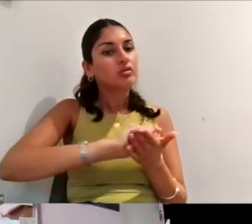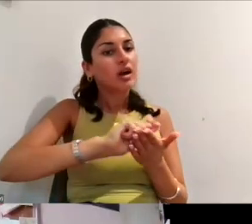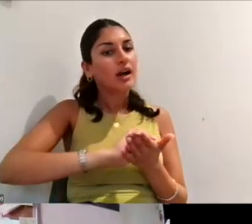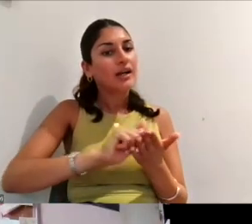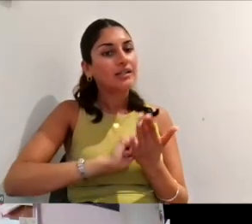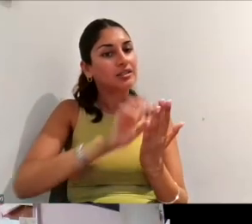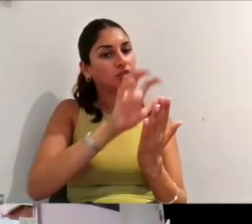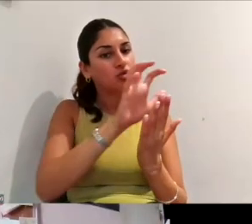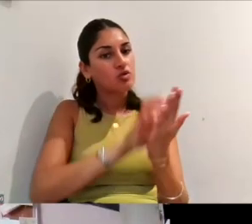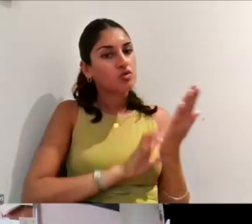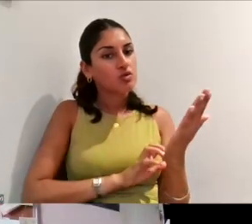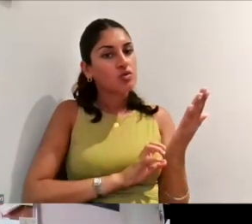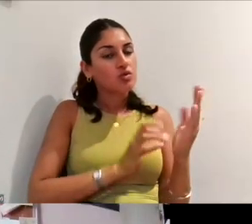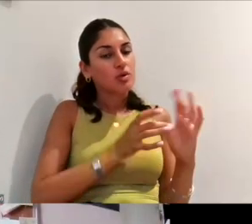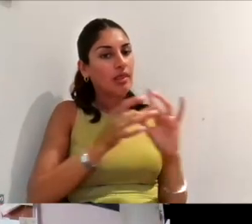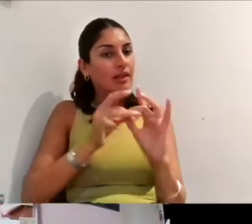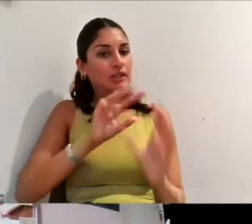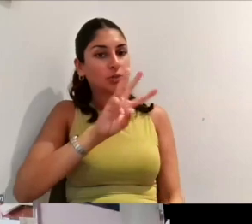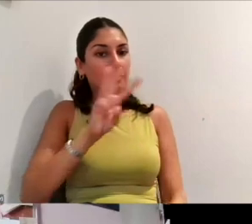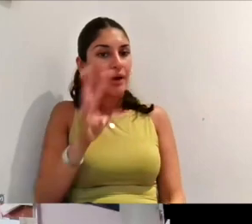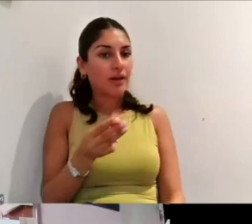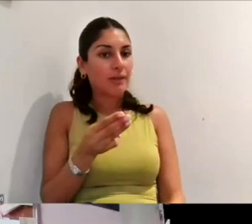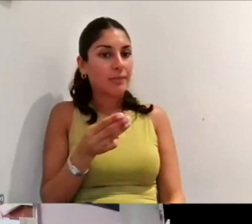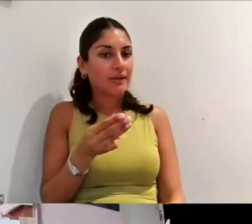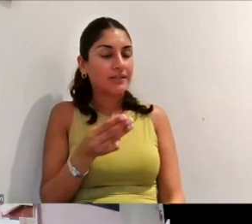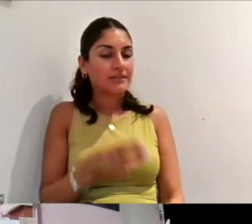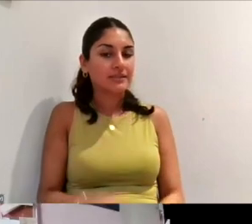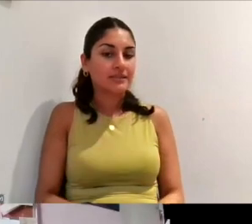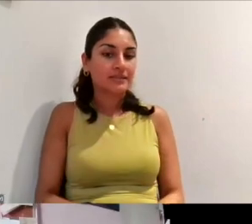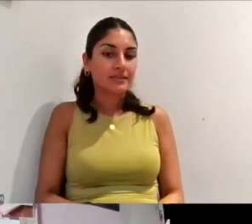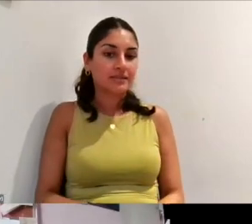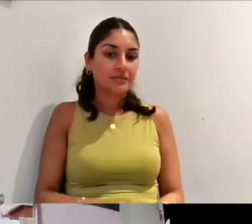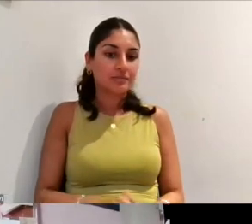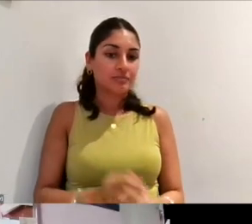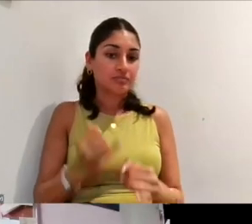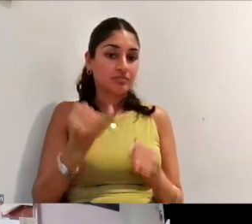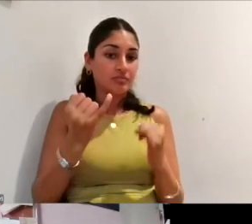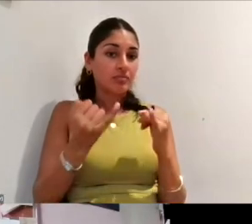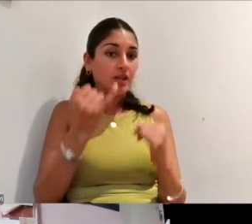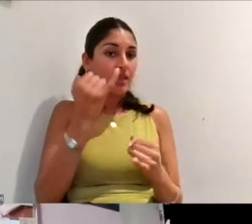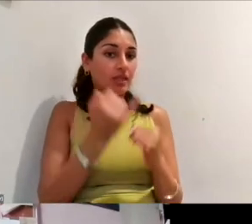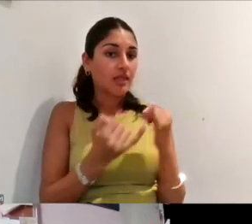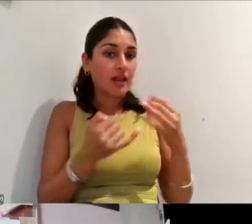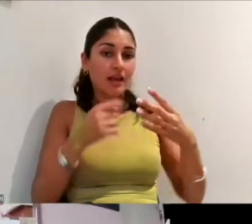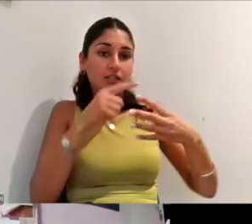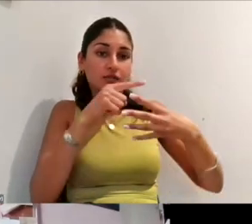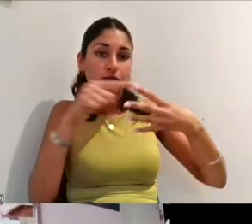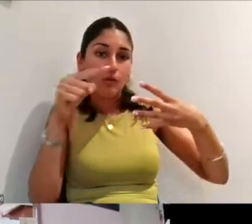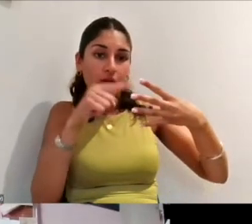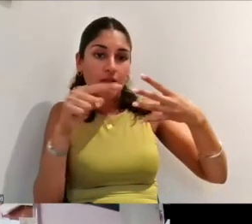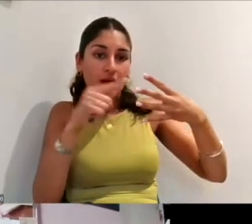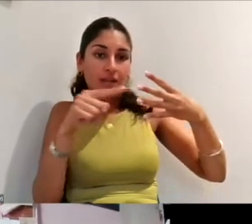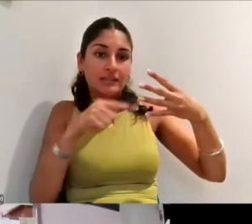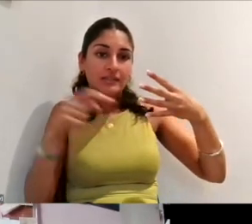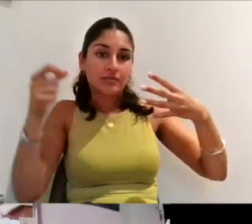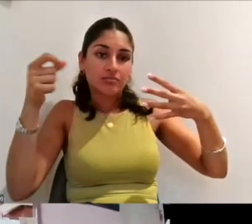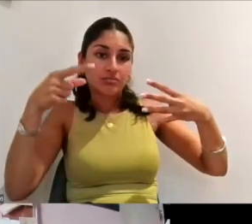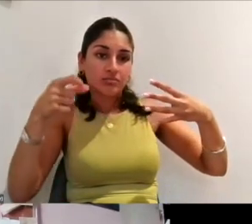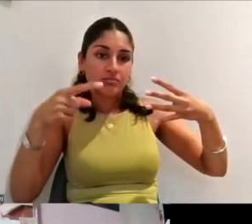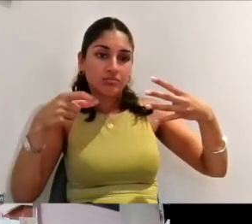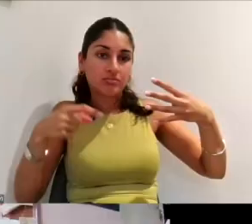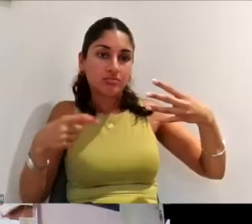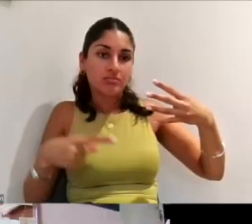about disability, and the last 4 lines of my poem were published in